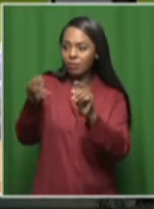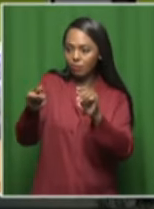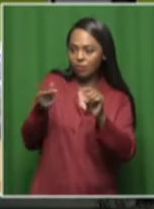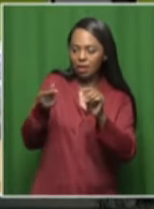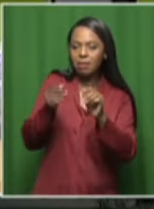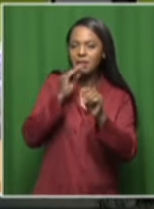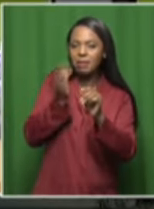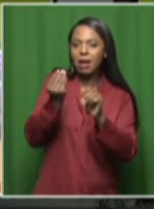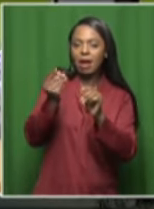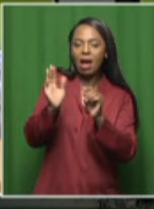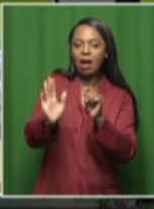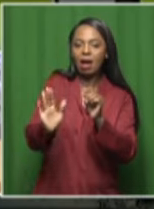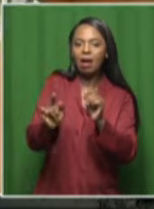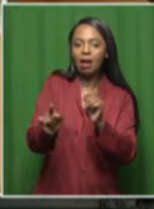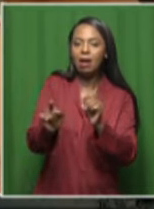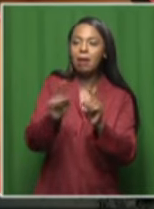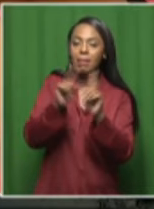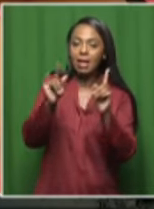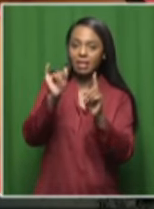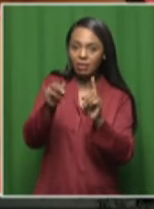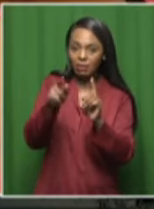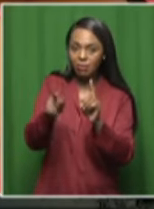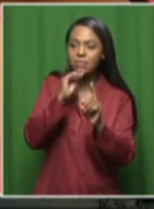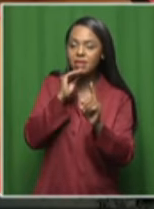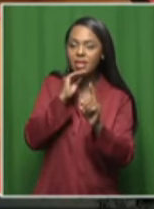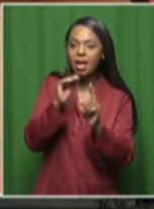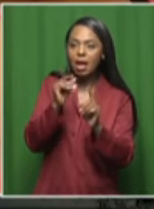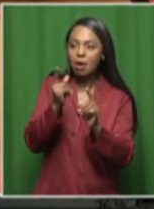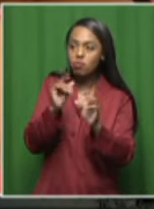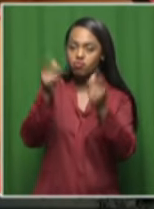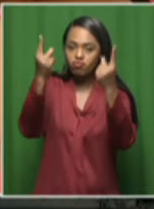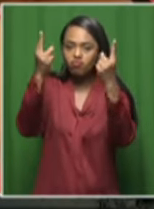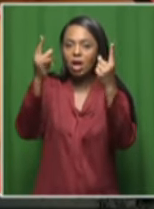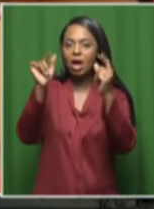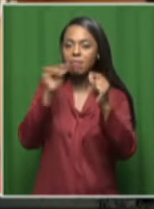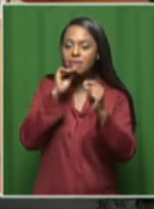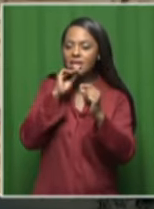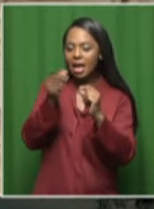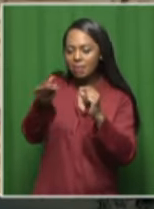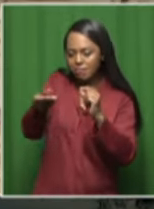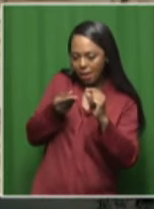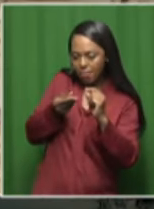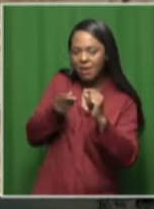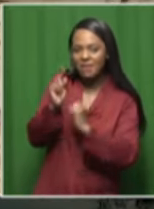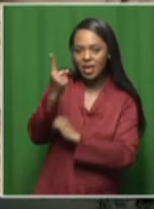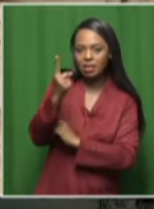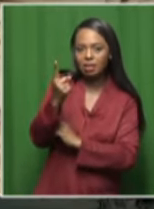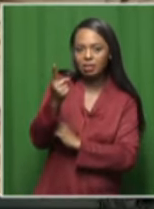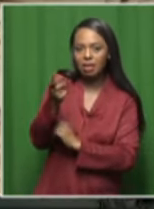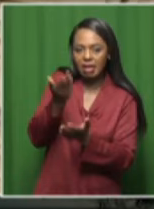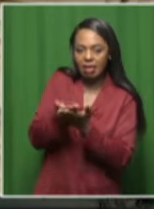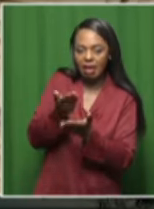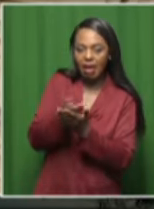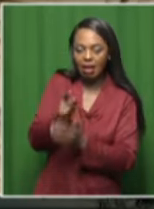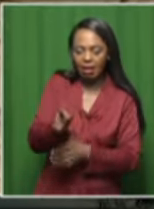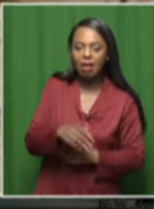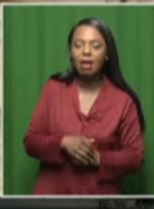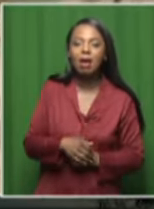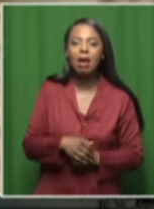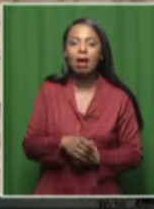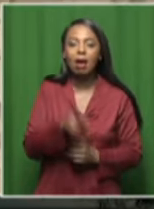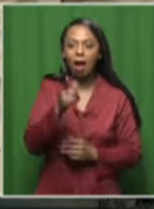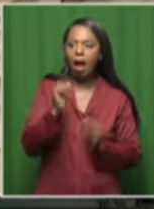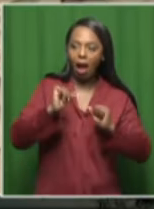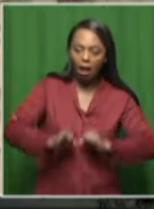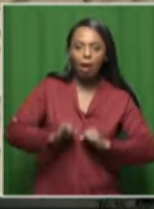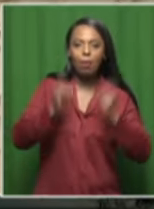that means that because there's been some seeding, you could take your first withdrawal immediately. So there's also a way of allowing people to get